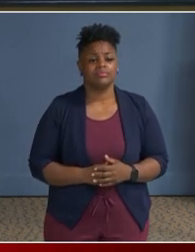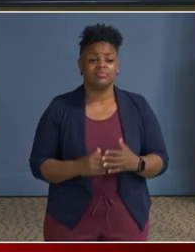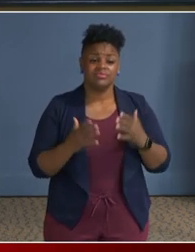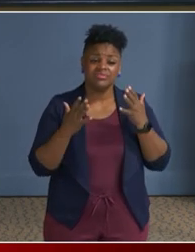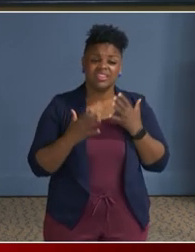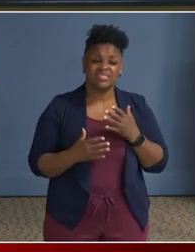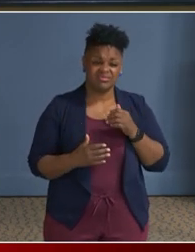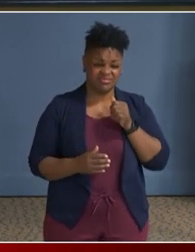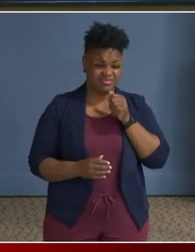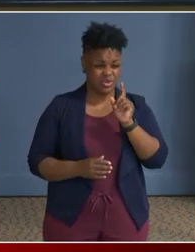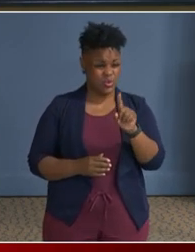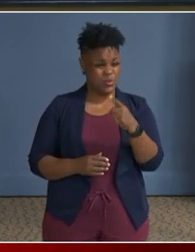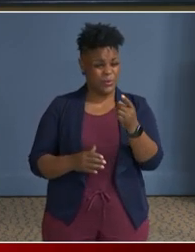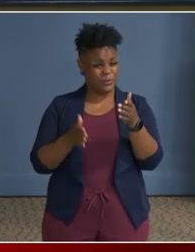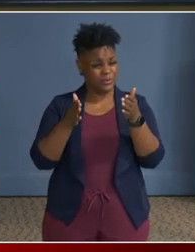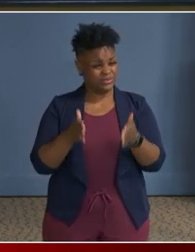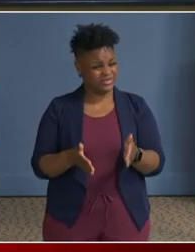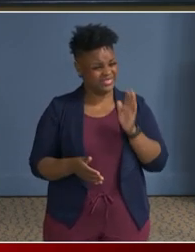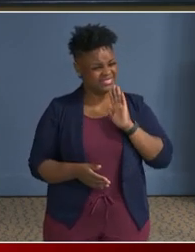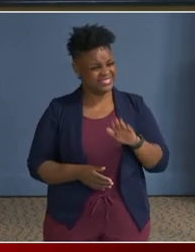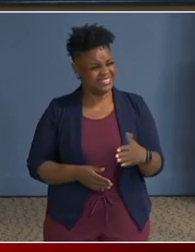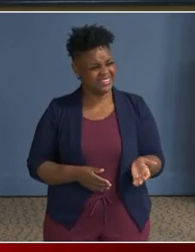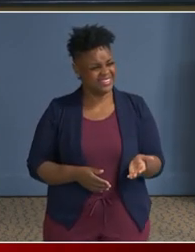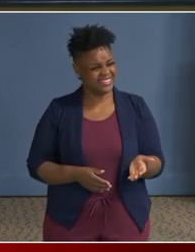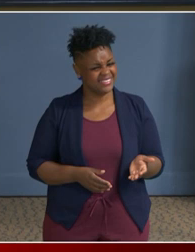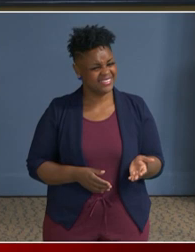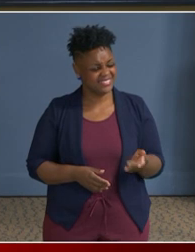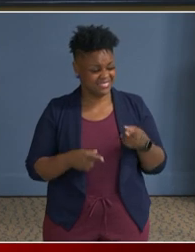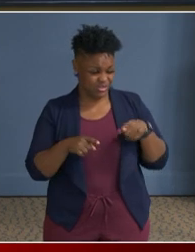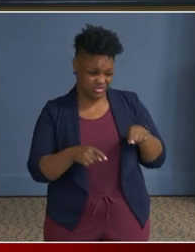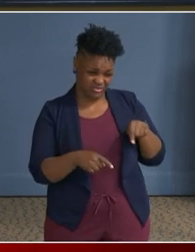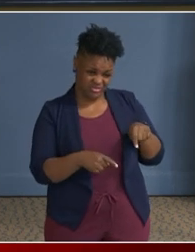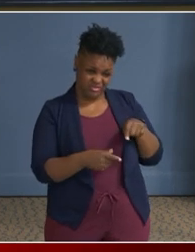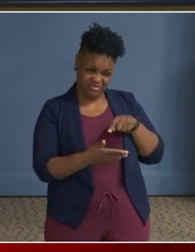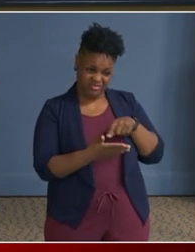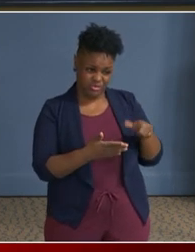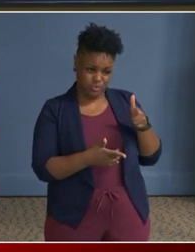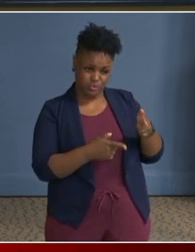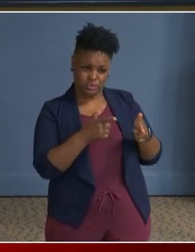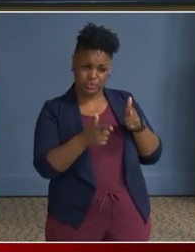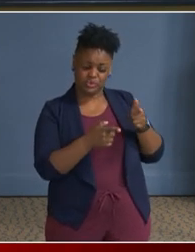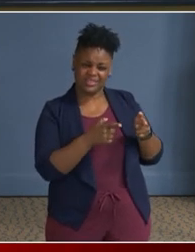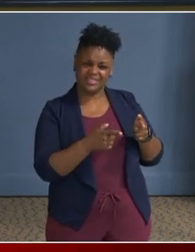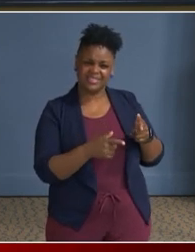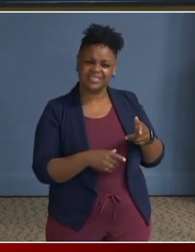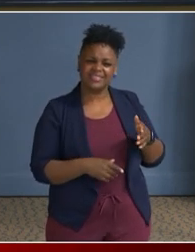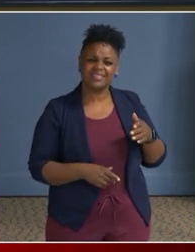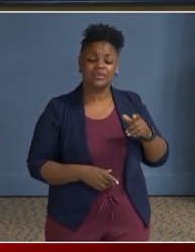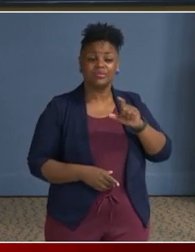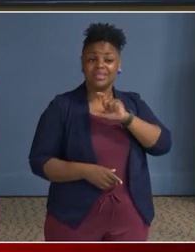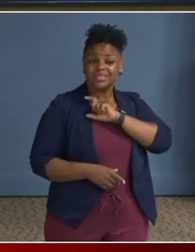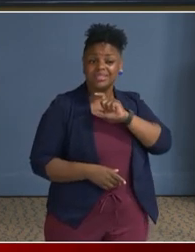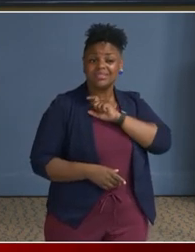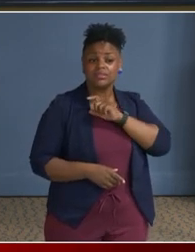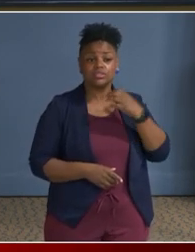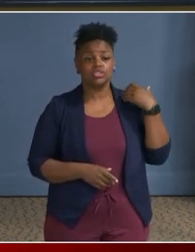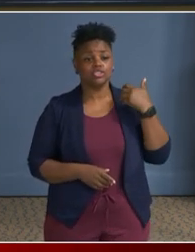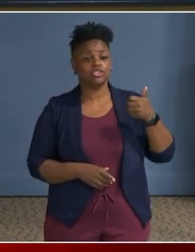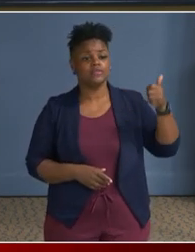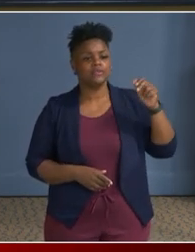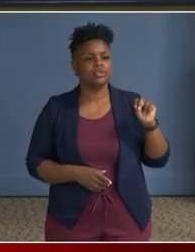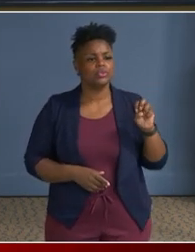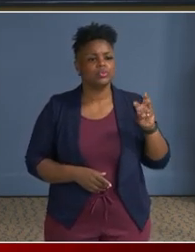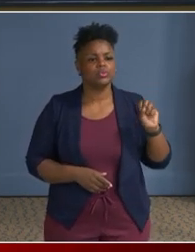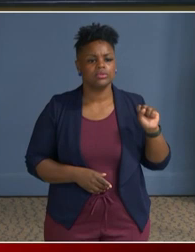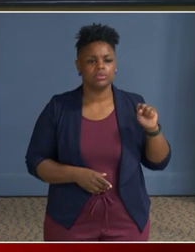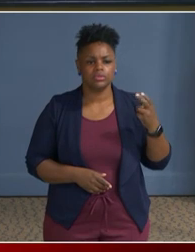lost over the weekend to senseless gun violence, and Chief Newsham will provide us a